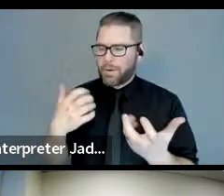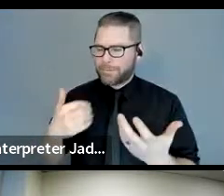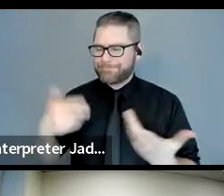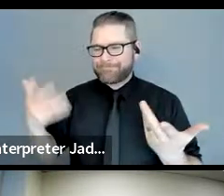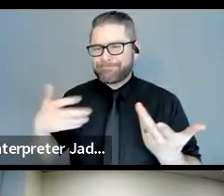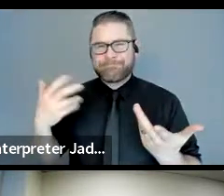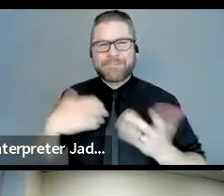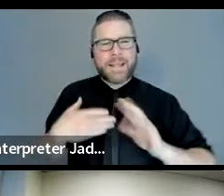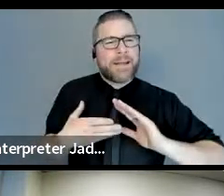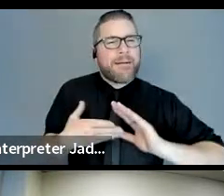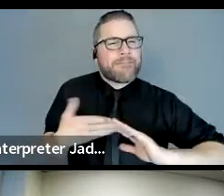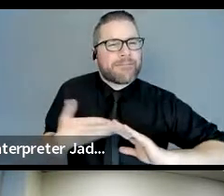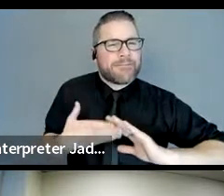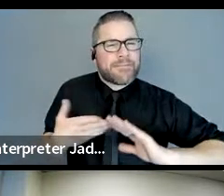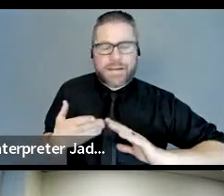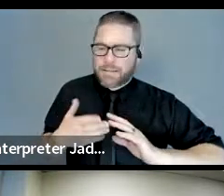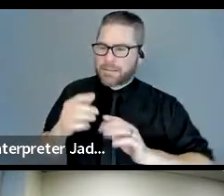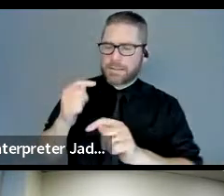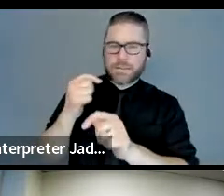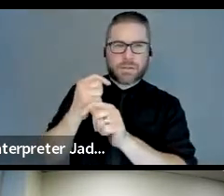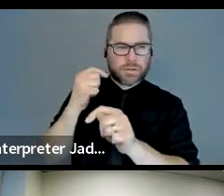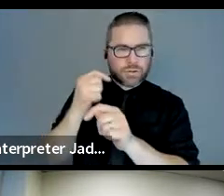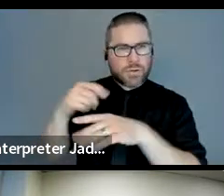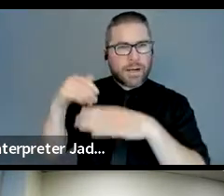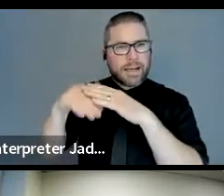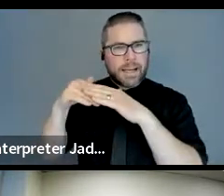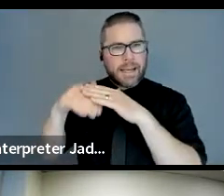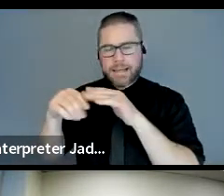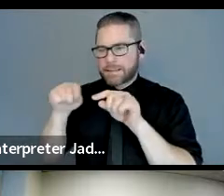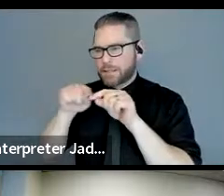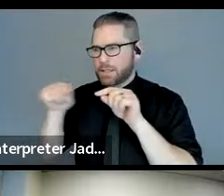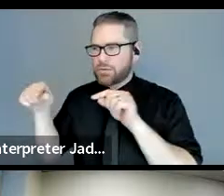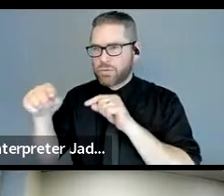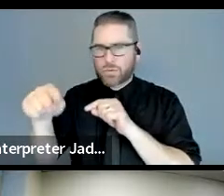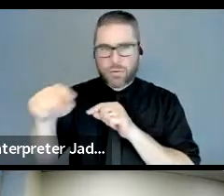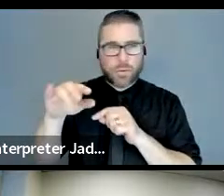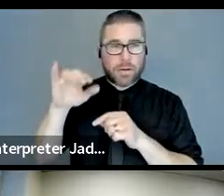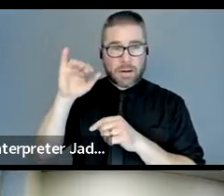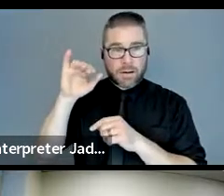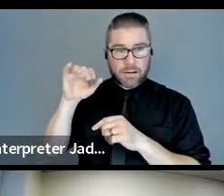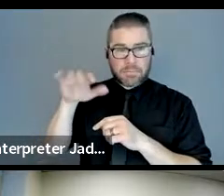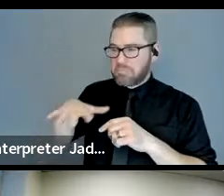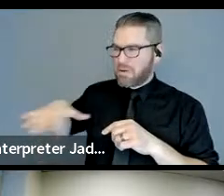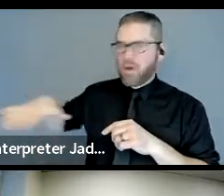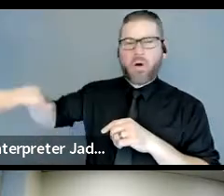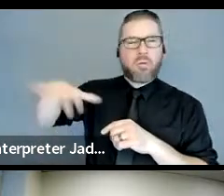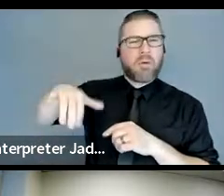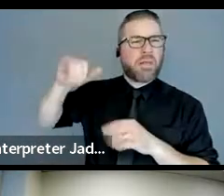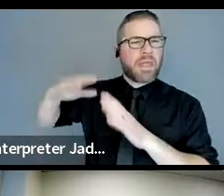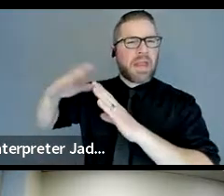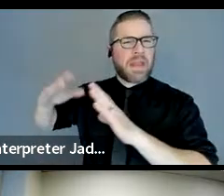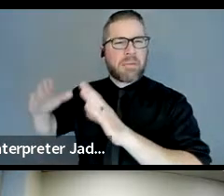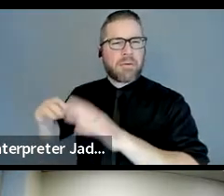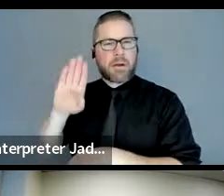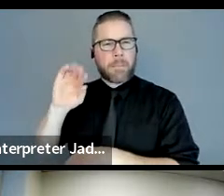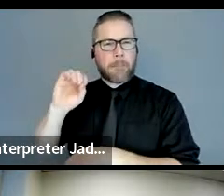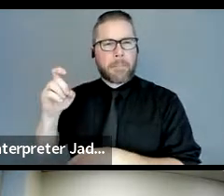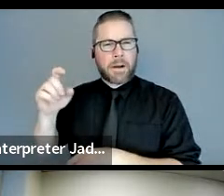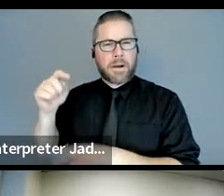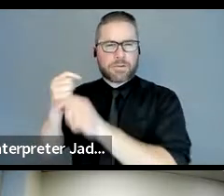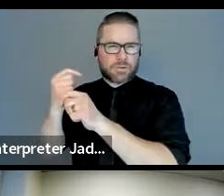truck access route away and around the box track neighborhood. And we will have